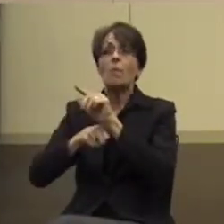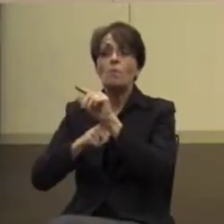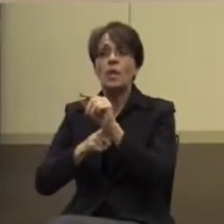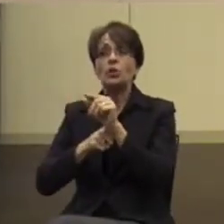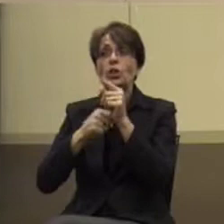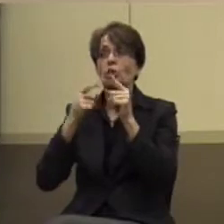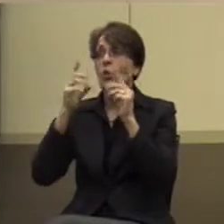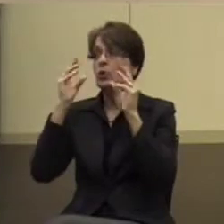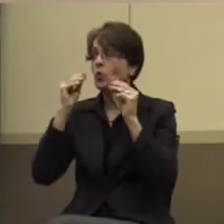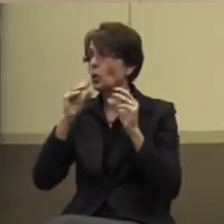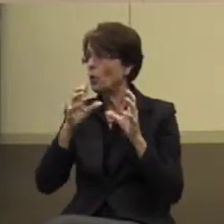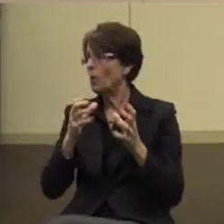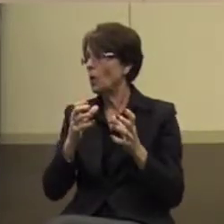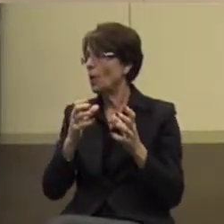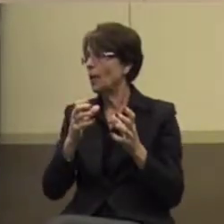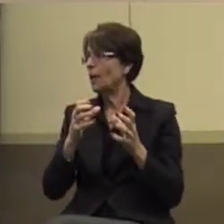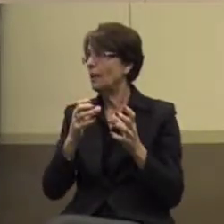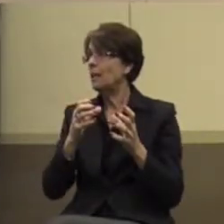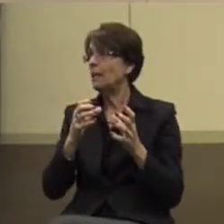instructional periods?